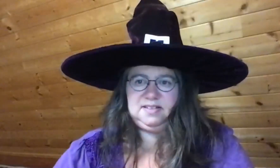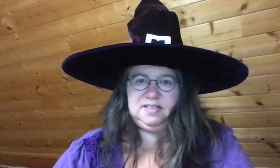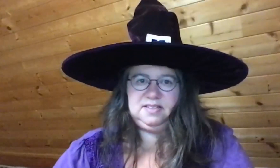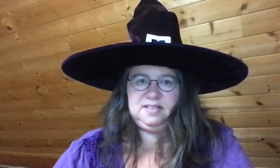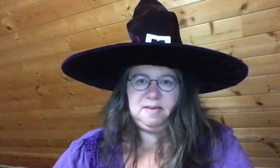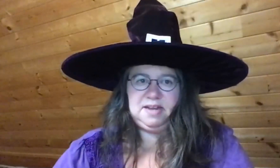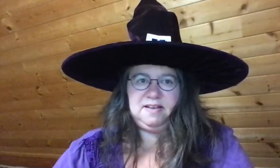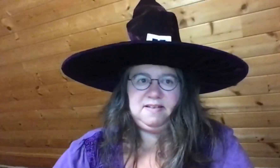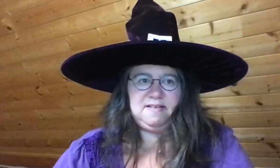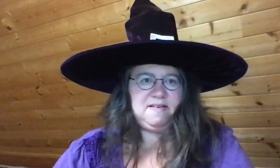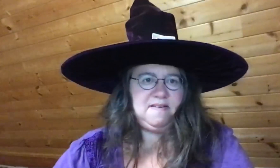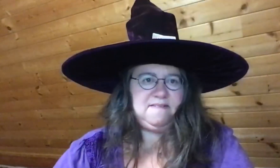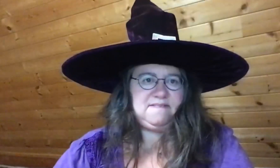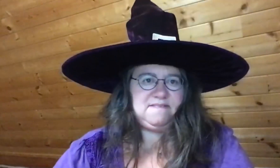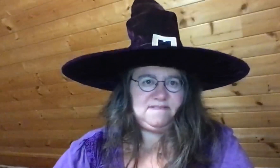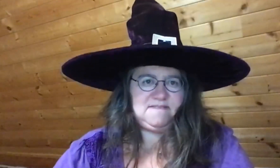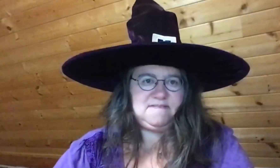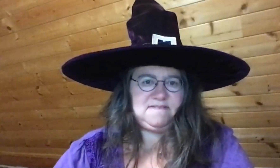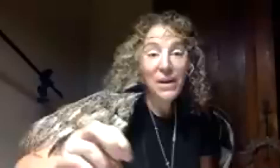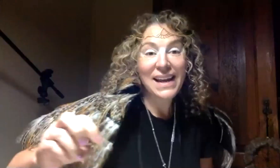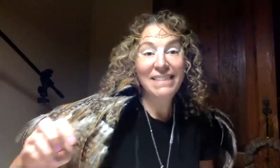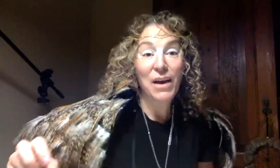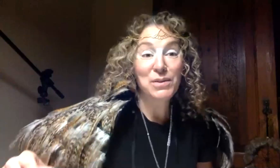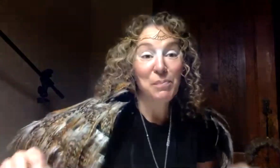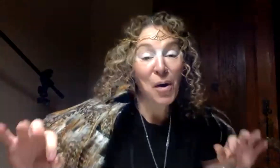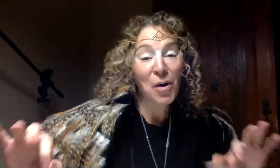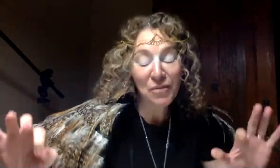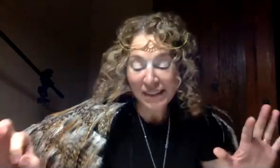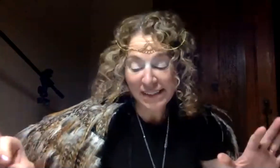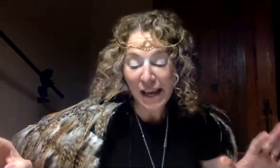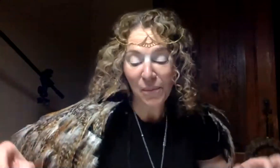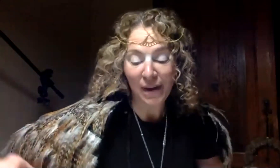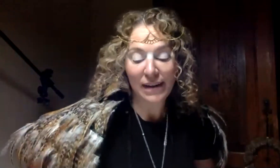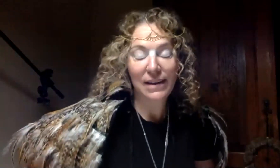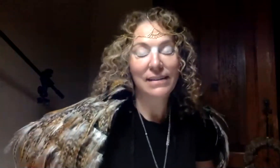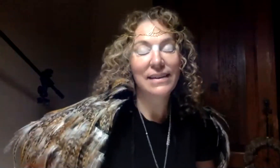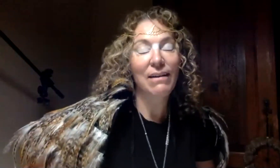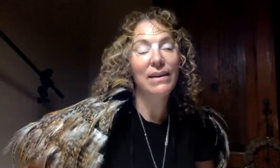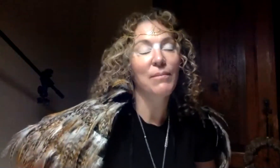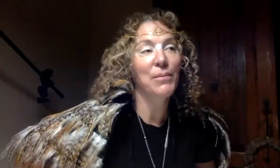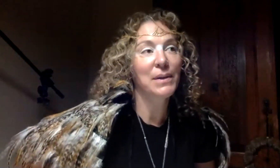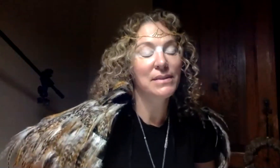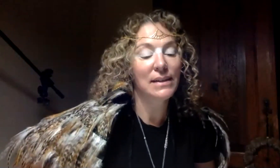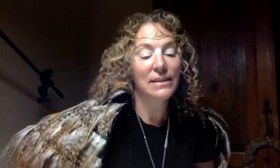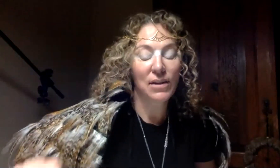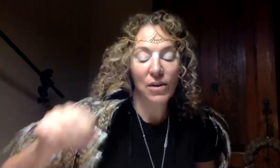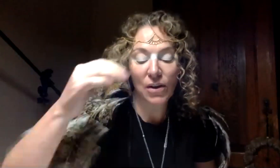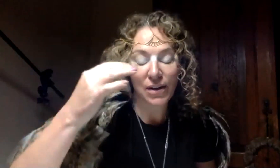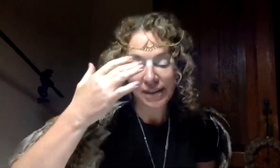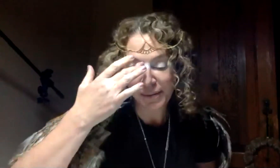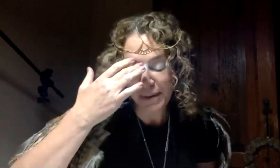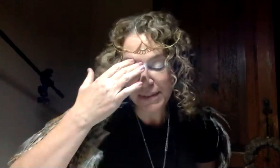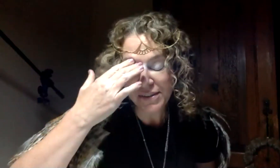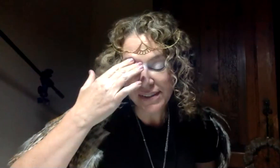right, Amanda. Okay, and that was a perfect segue. Now I can't remember what you said.